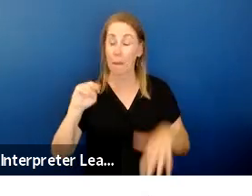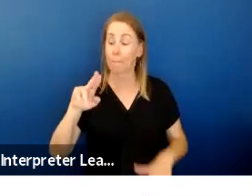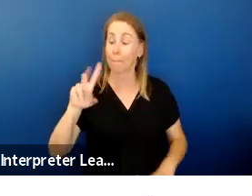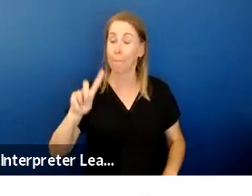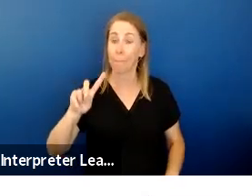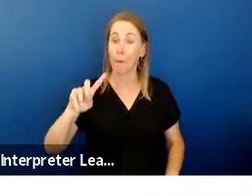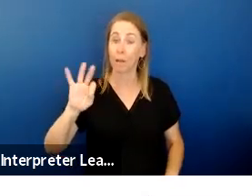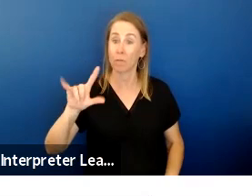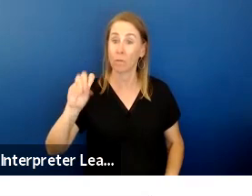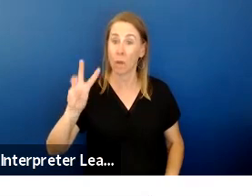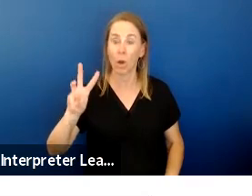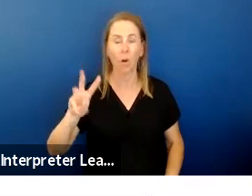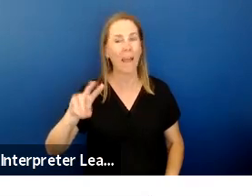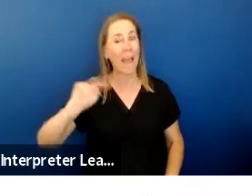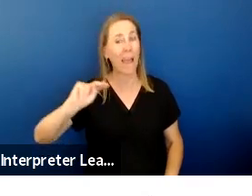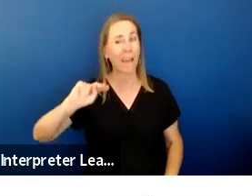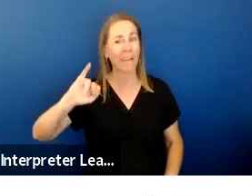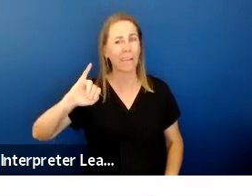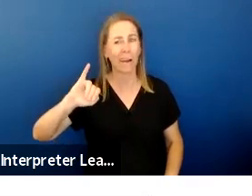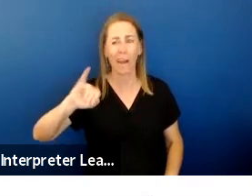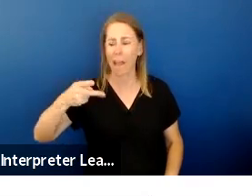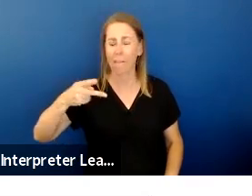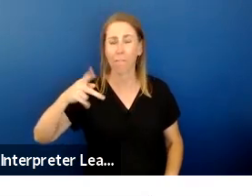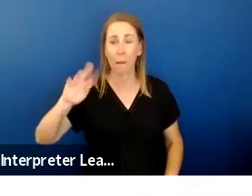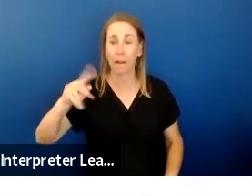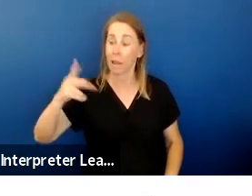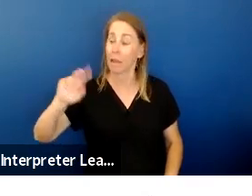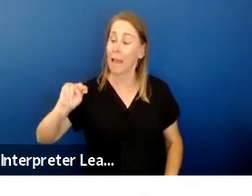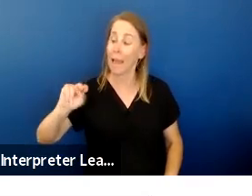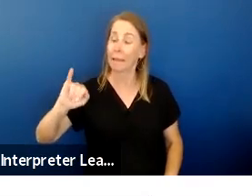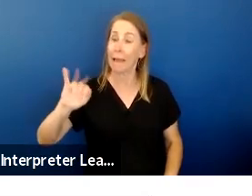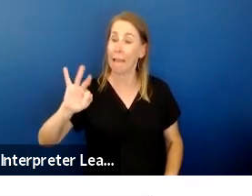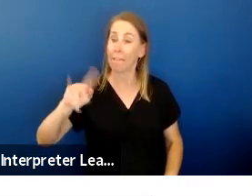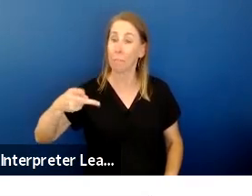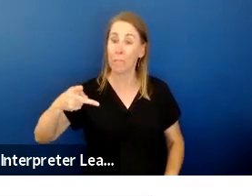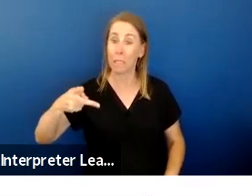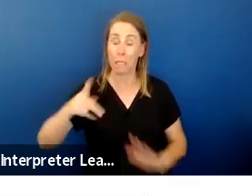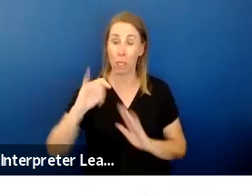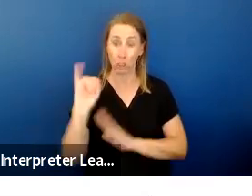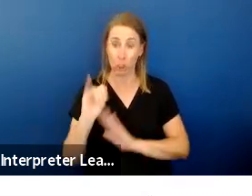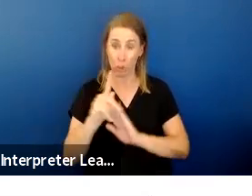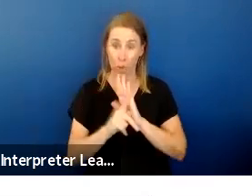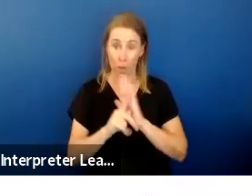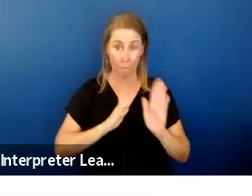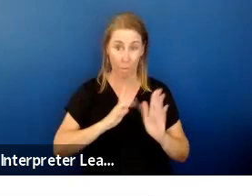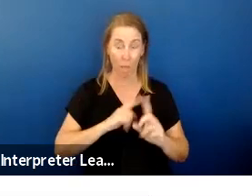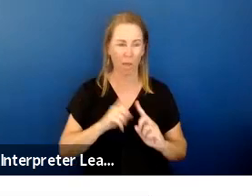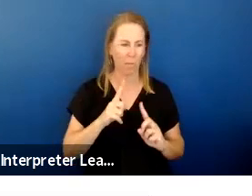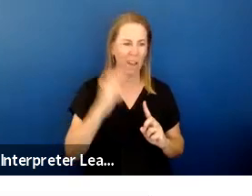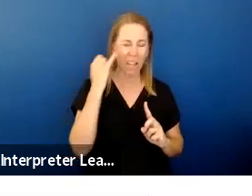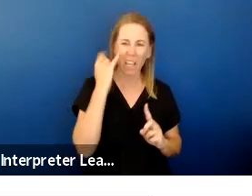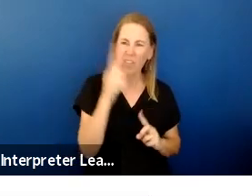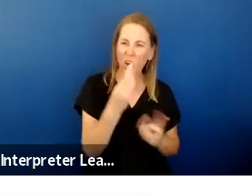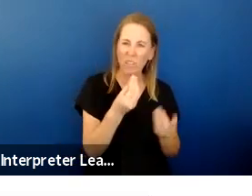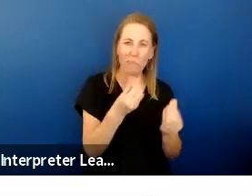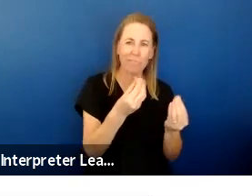flood insurance policies, whereas landslides and mudslides are not covered under the NFIP.